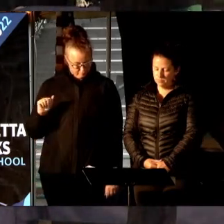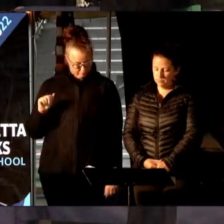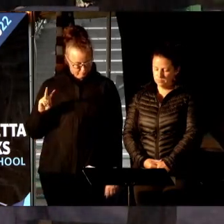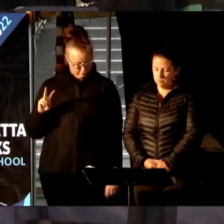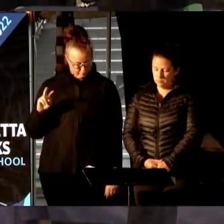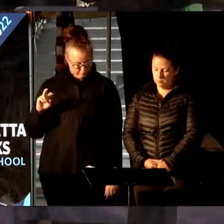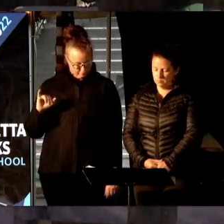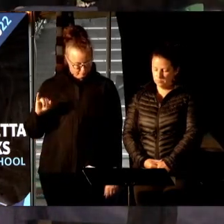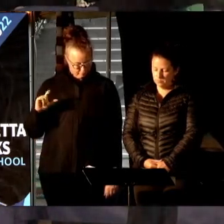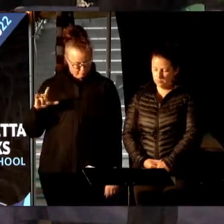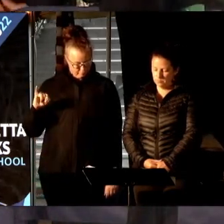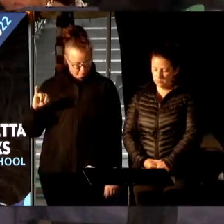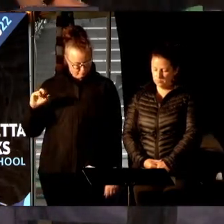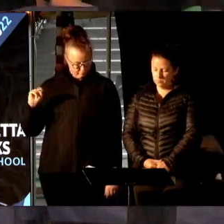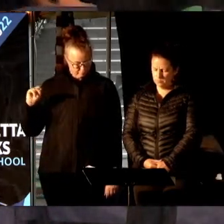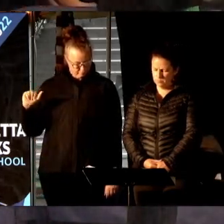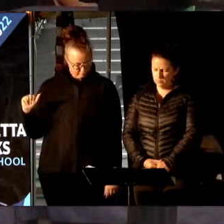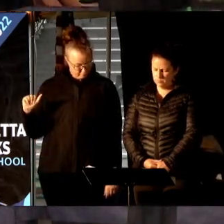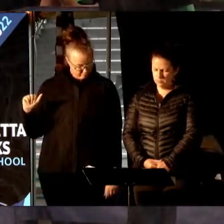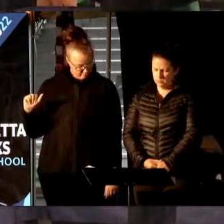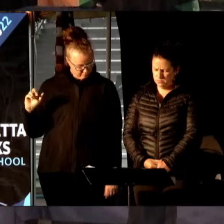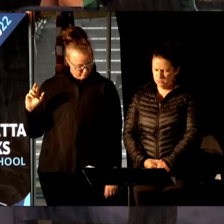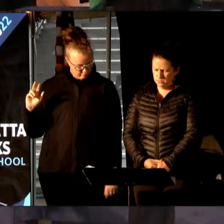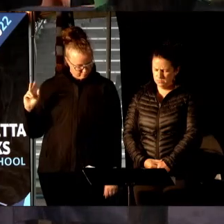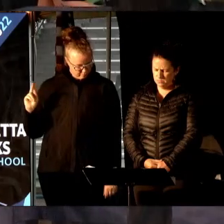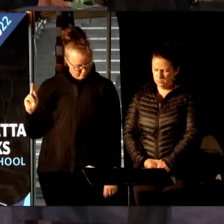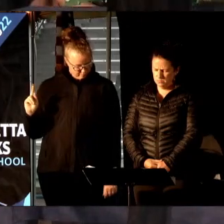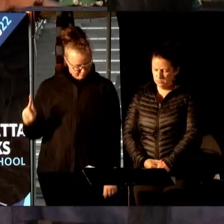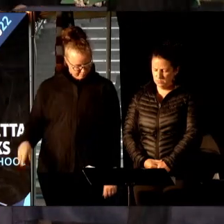Avelina Ismailova.